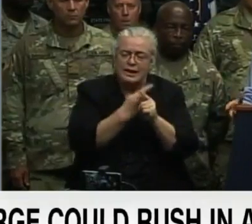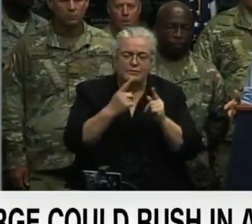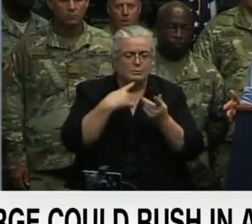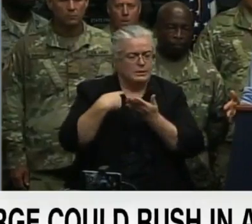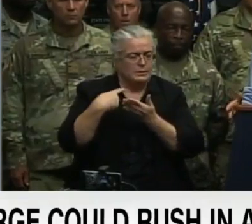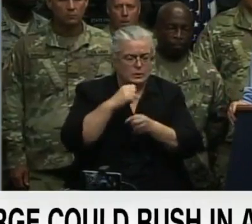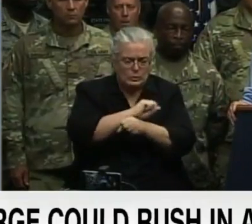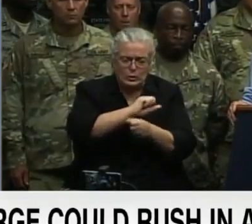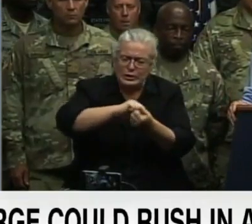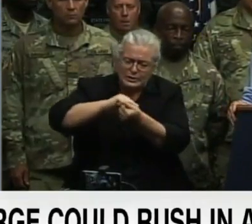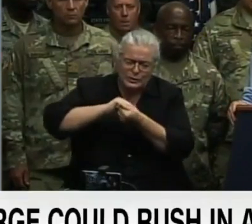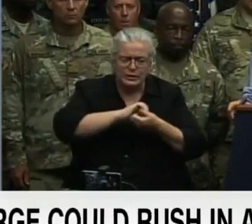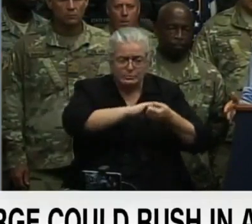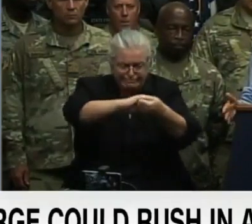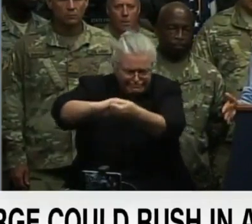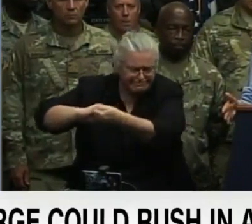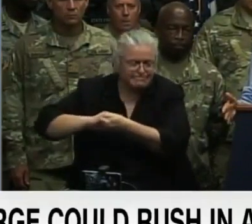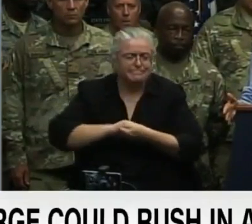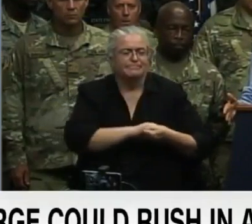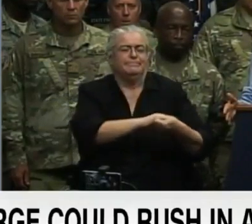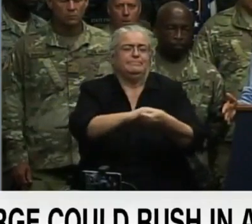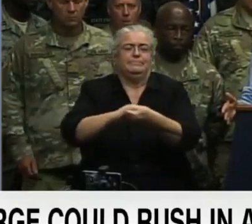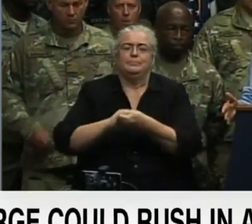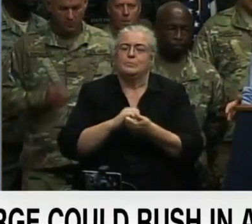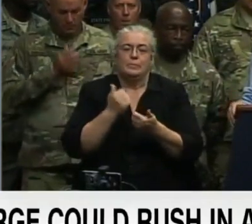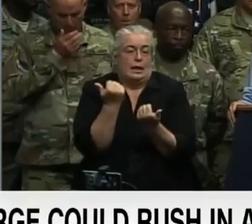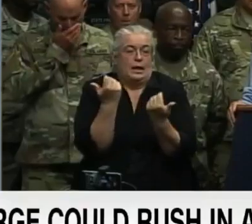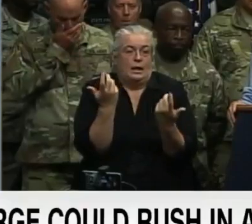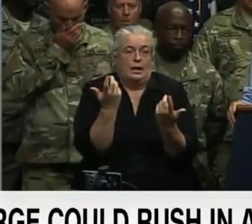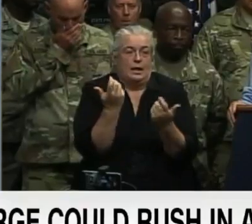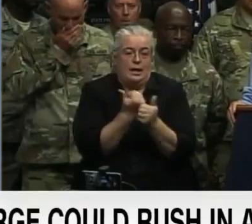out to keep everybody safe, and everybody is